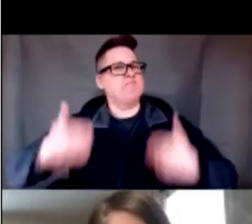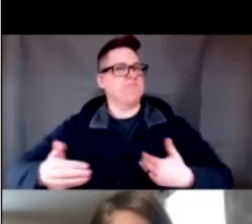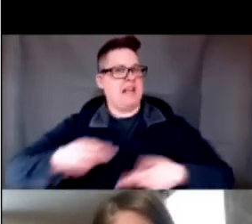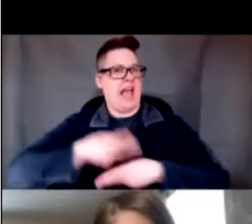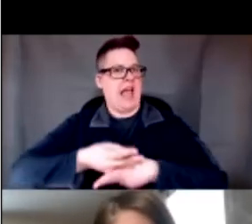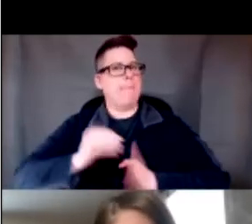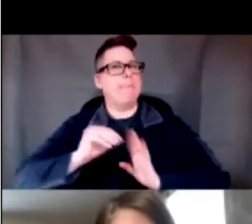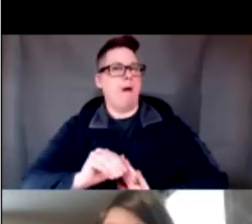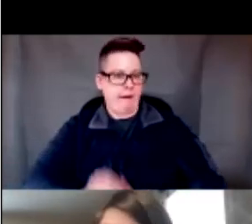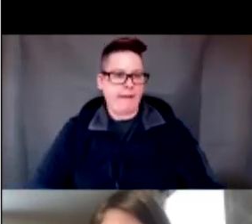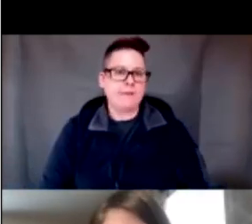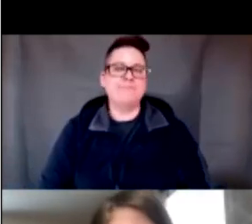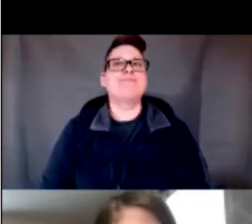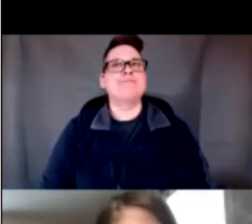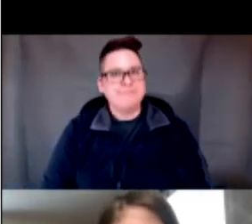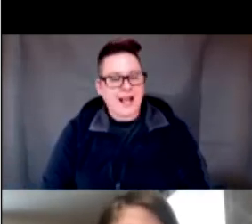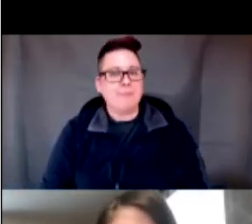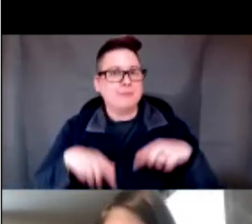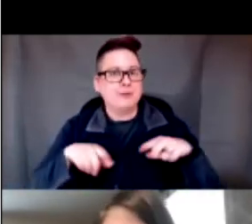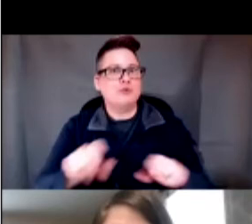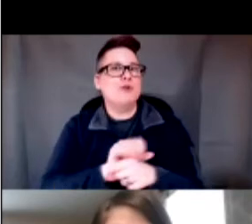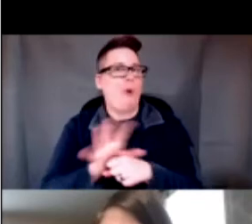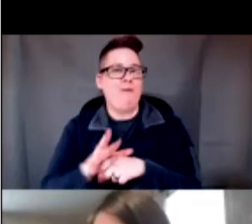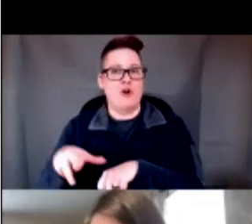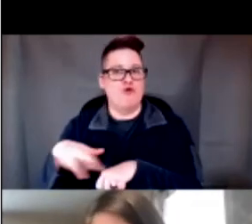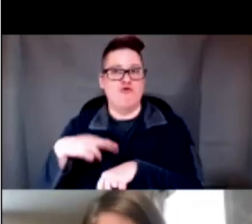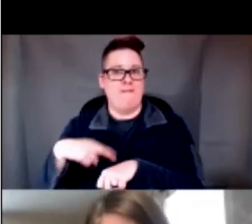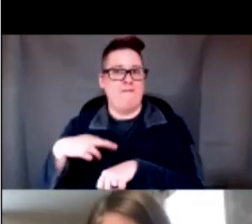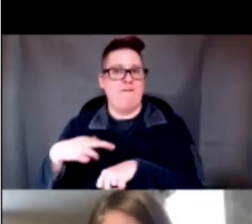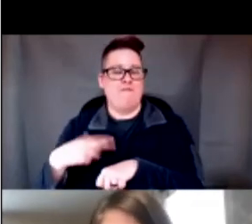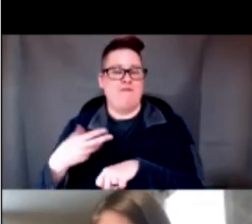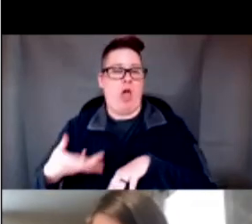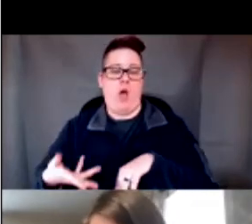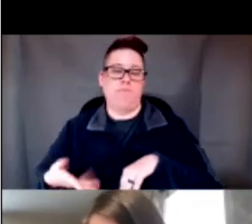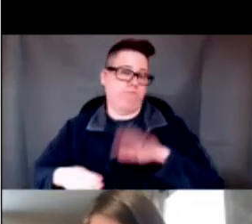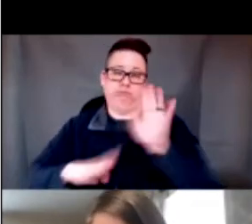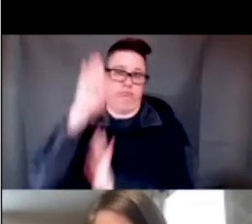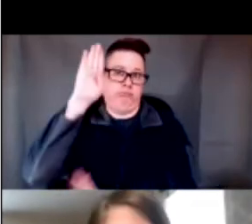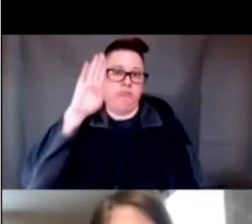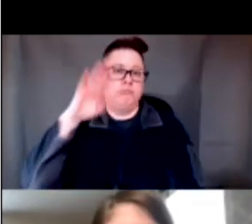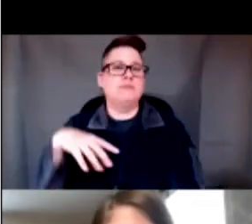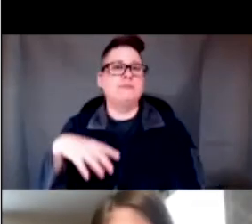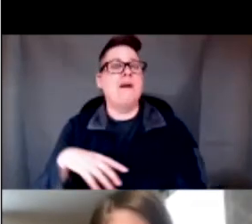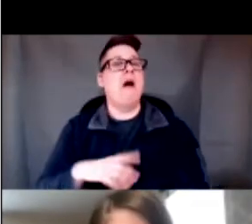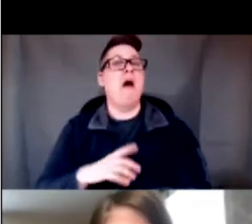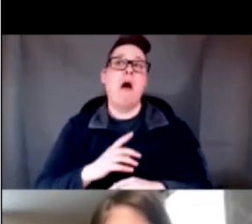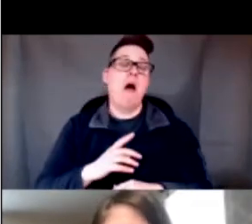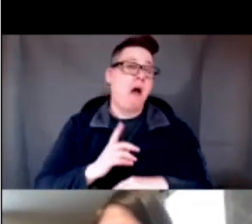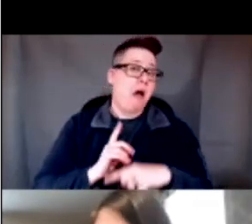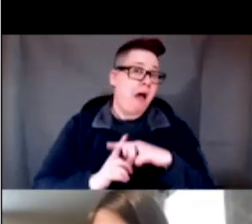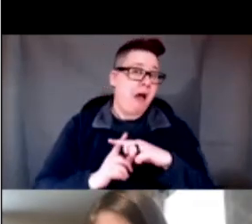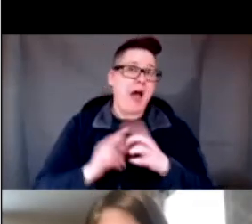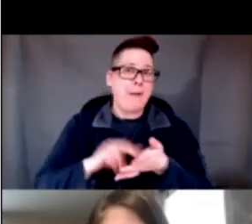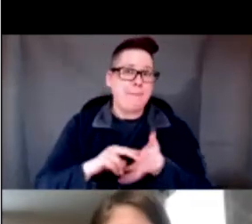And yes, through the pandemic, our referral volume increased. And one of the silver linings of that was that we